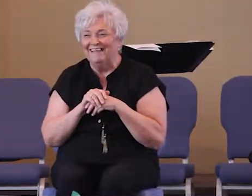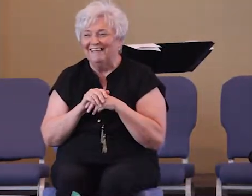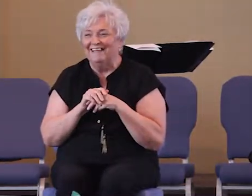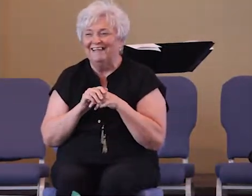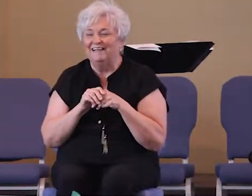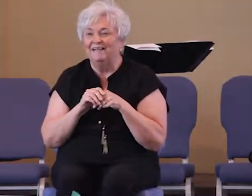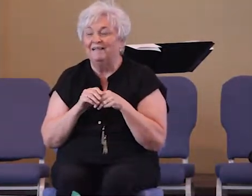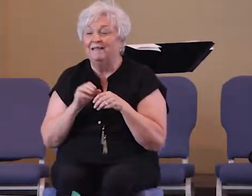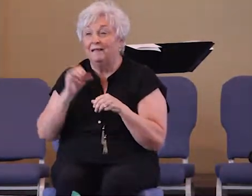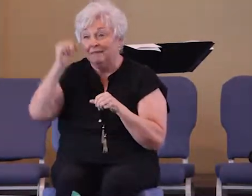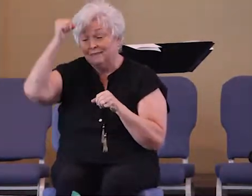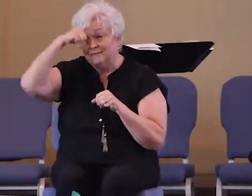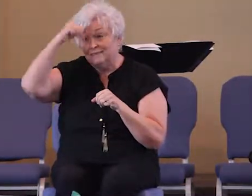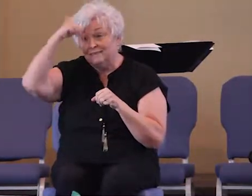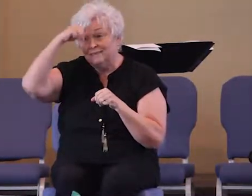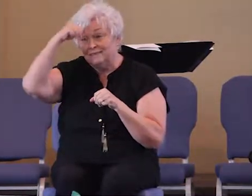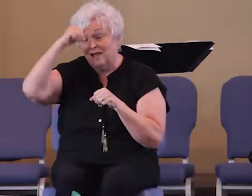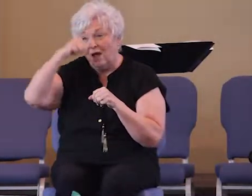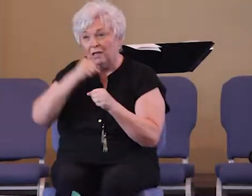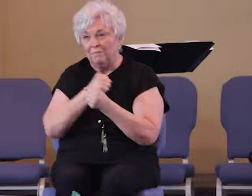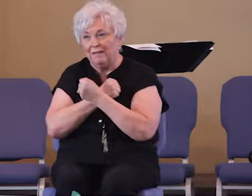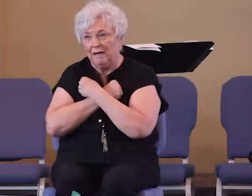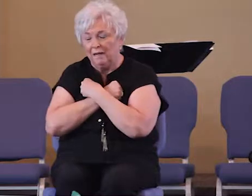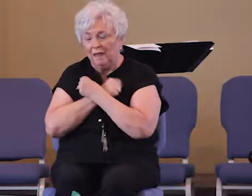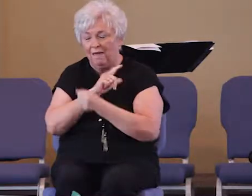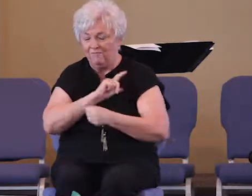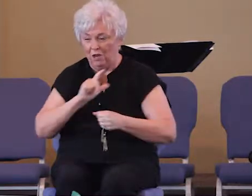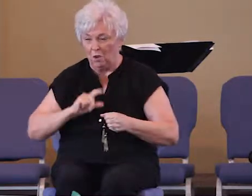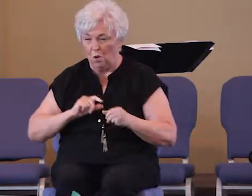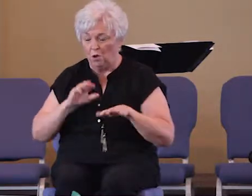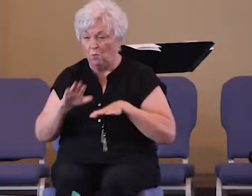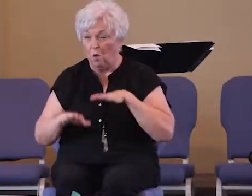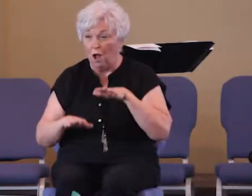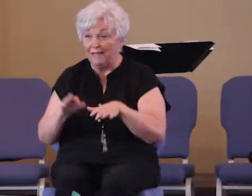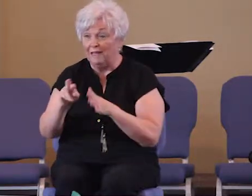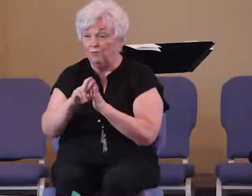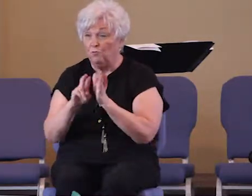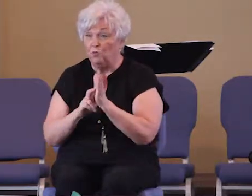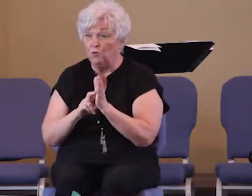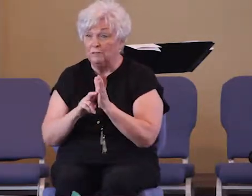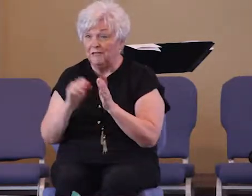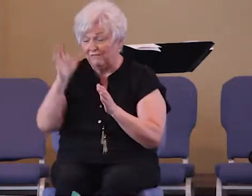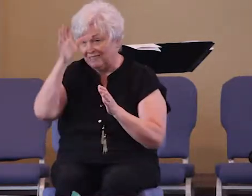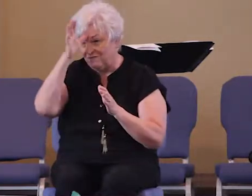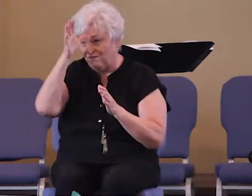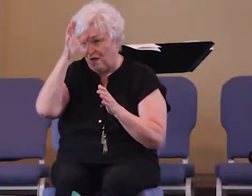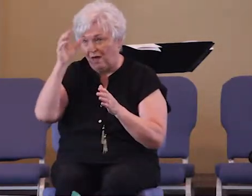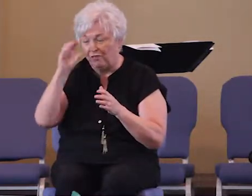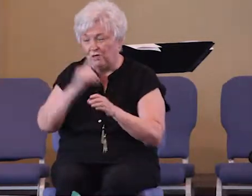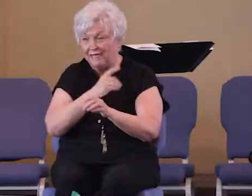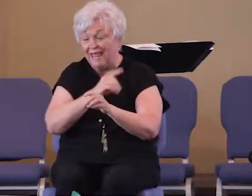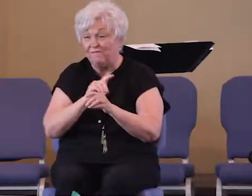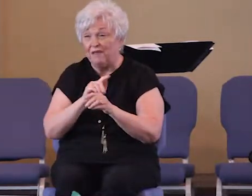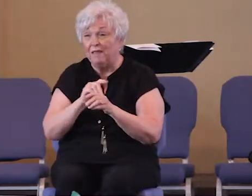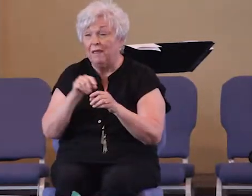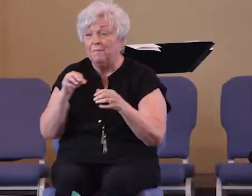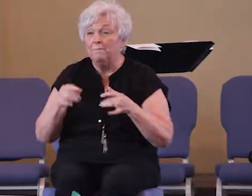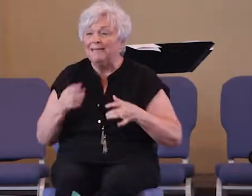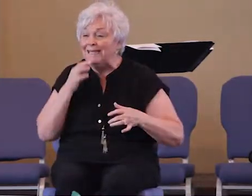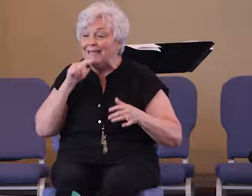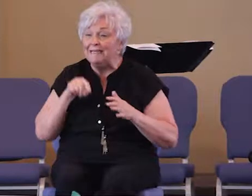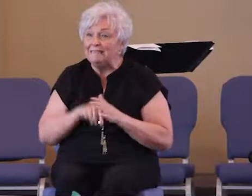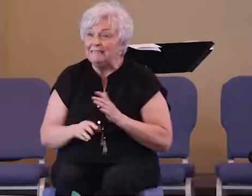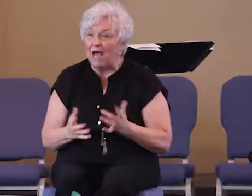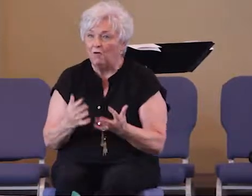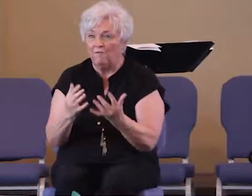Now Solomon loved the Lord, walking in the statutes of his father David, except he sacrificed and burned incense on the